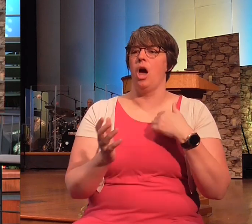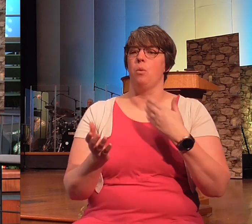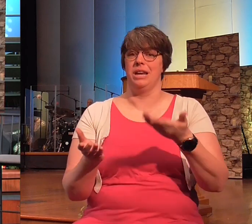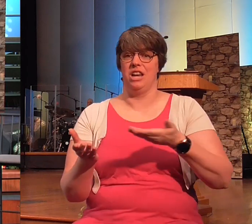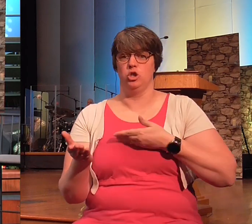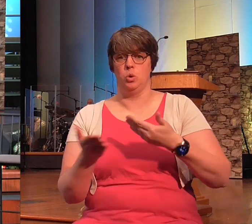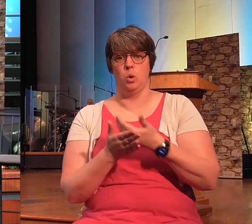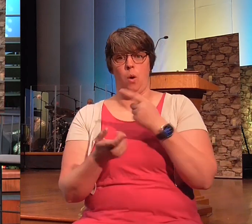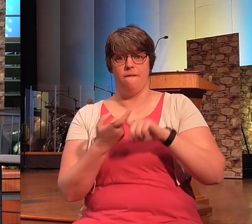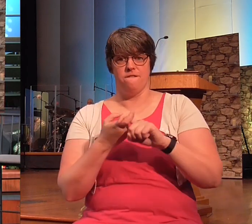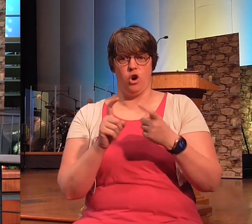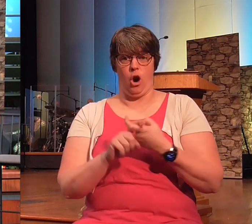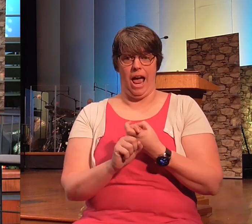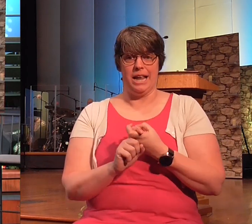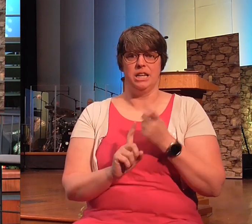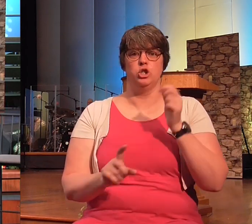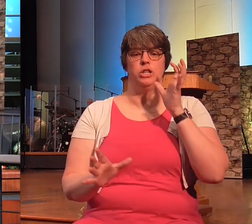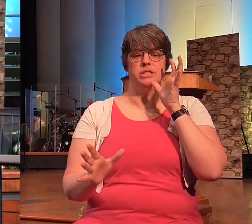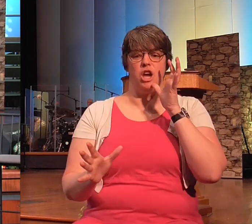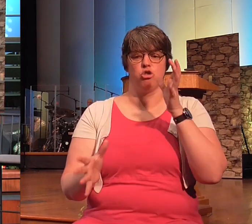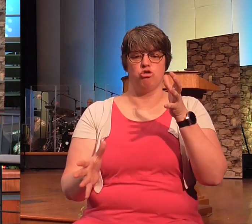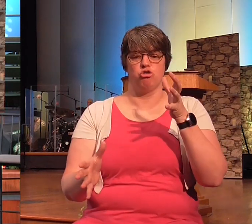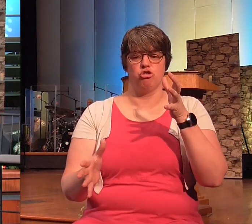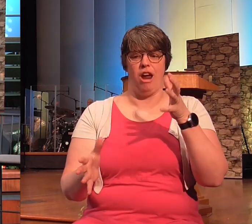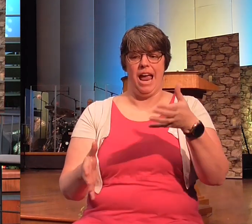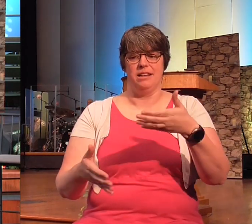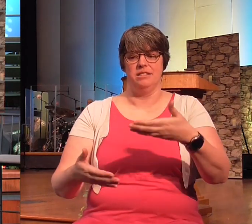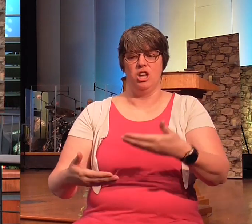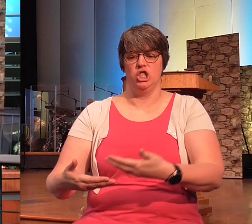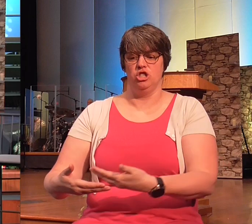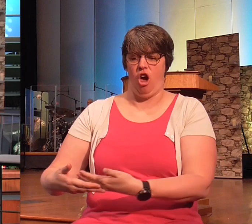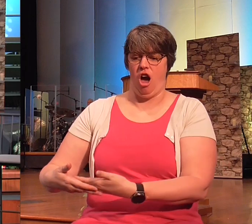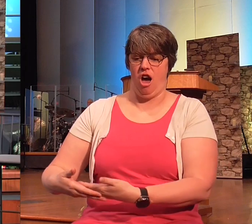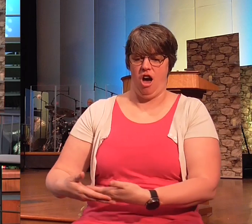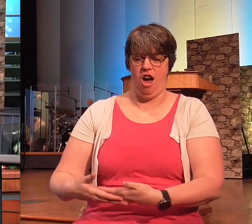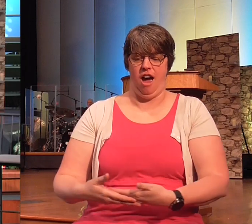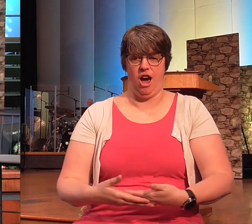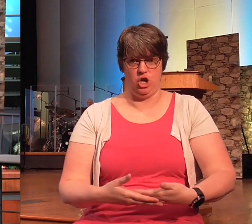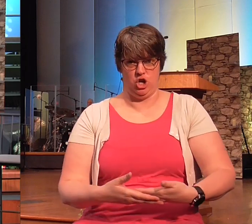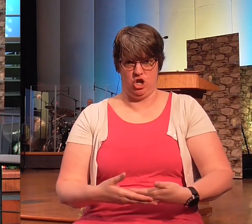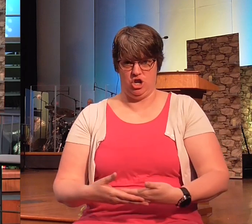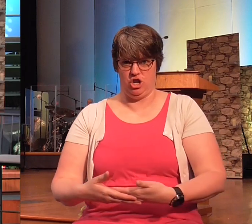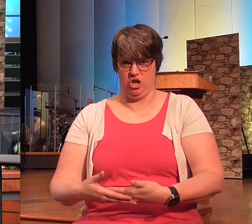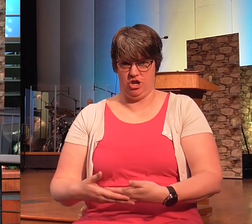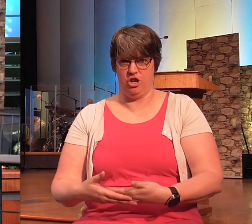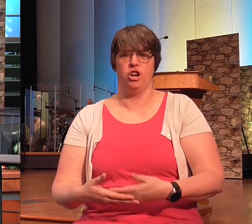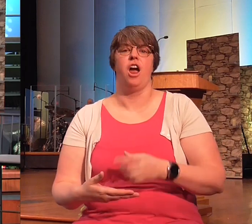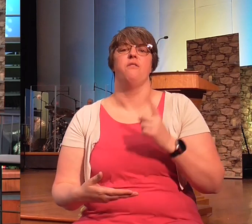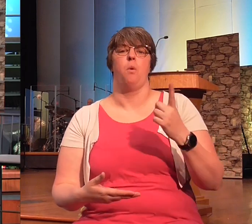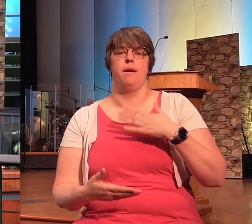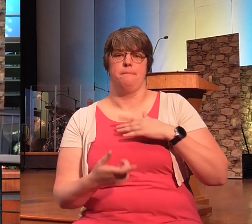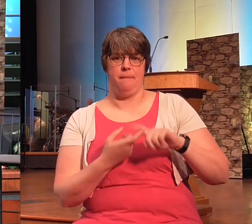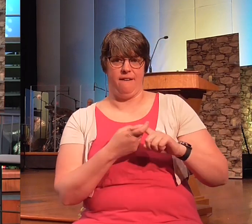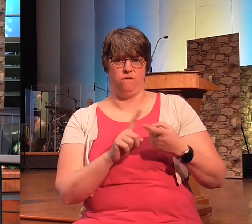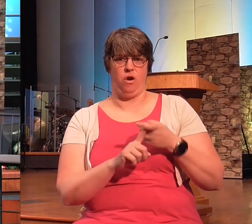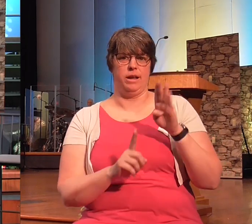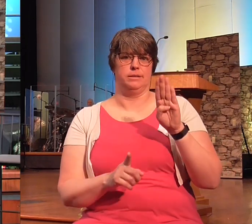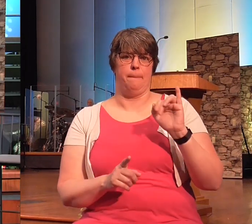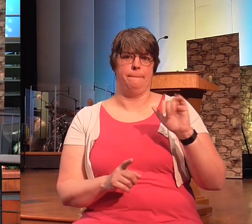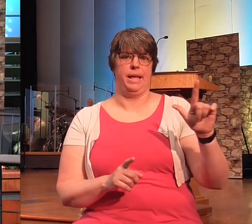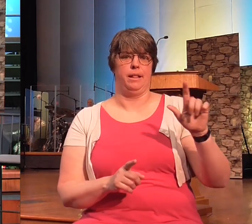friend who's the granddaughter of a man I deeply loved, one of our finest practitioners ever, Bill